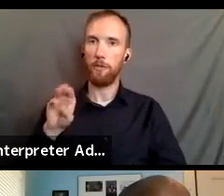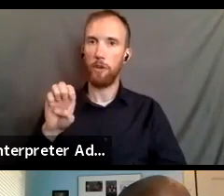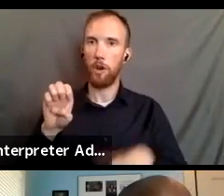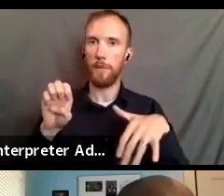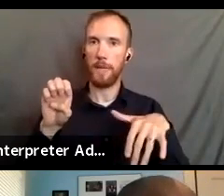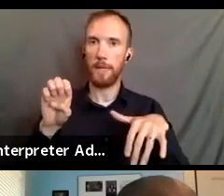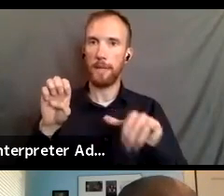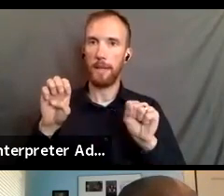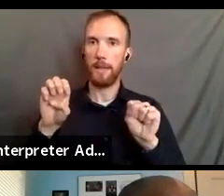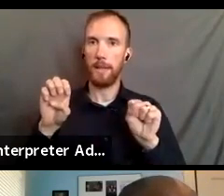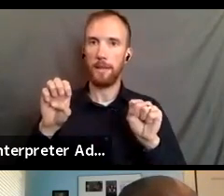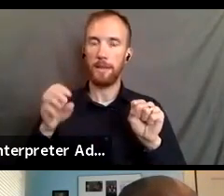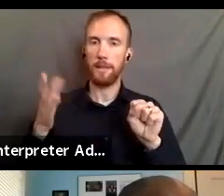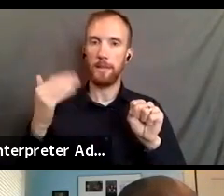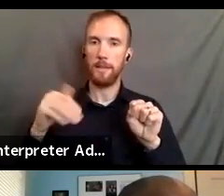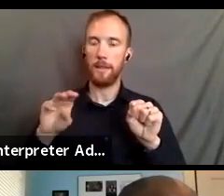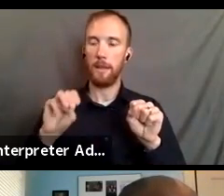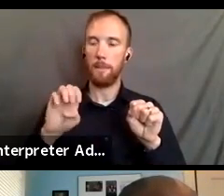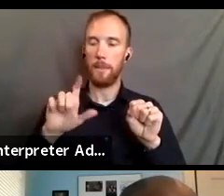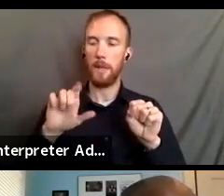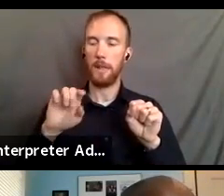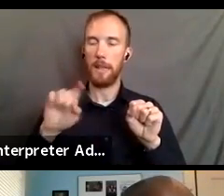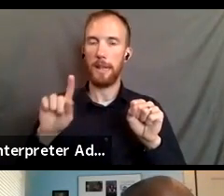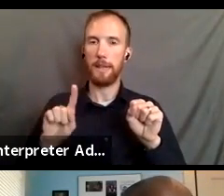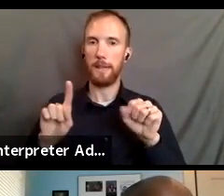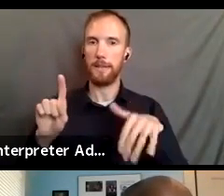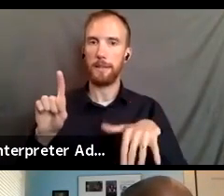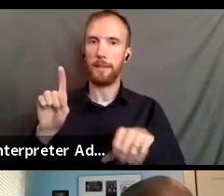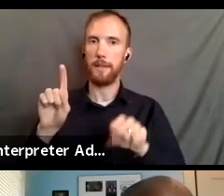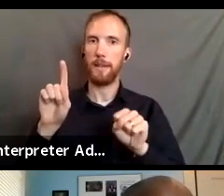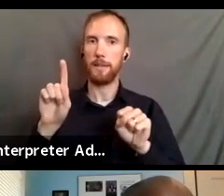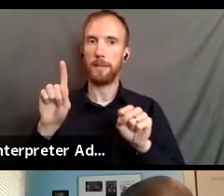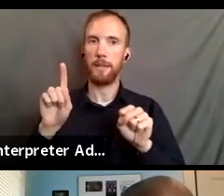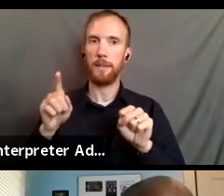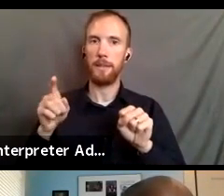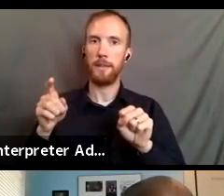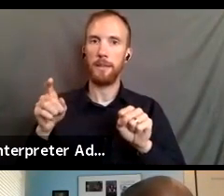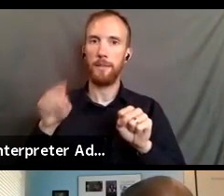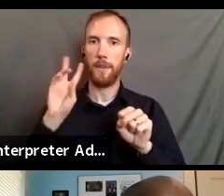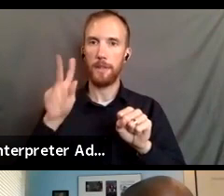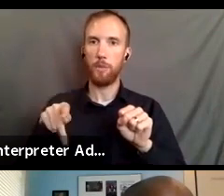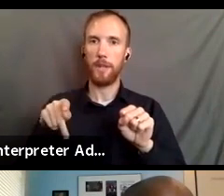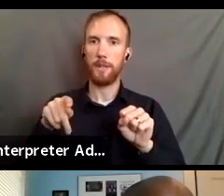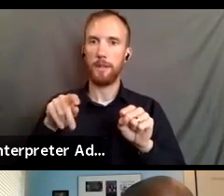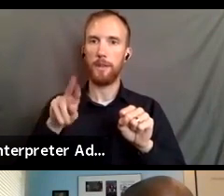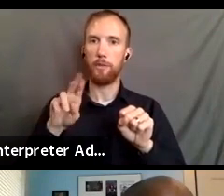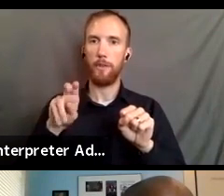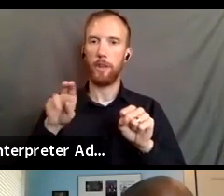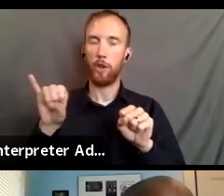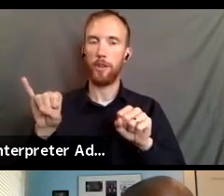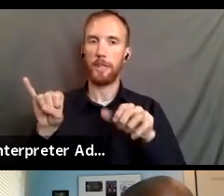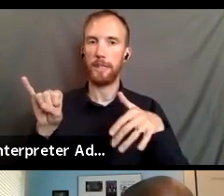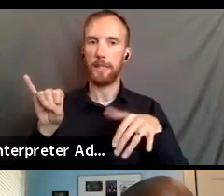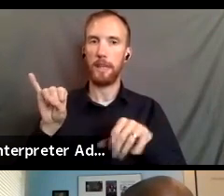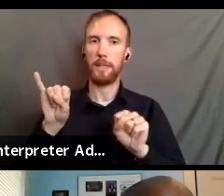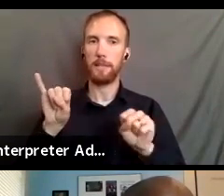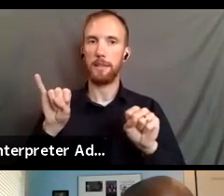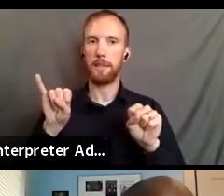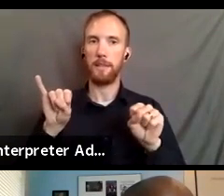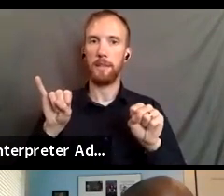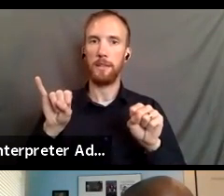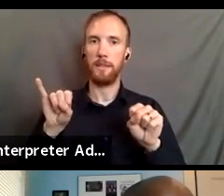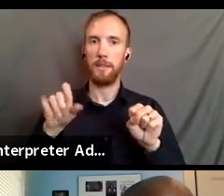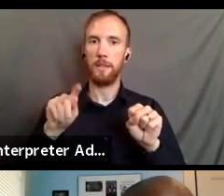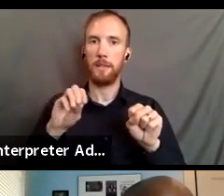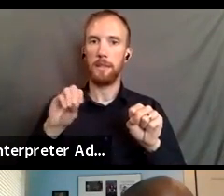yes member melendez yes vice president revelery yes member